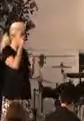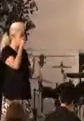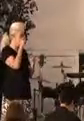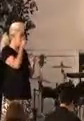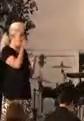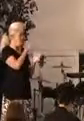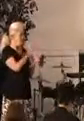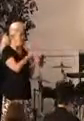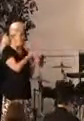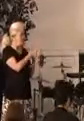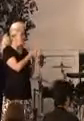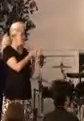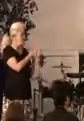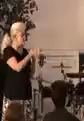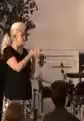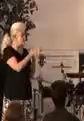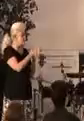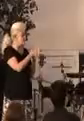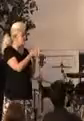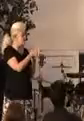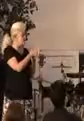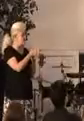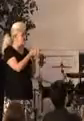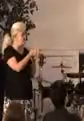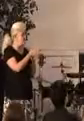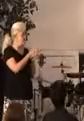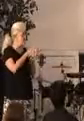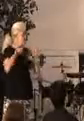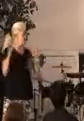seal it, Ryan, just lead us in a last little chorus here as we worship.